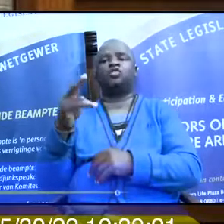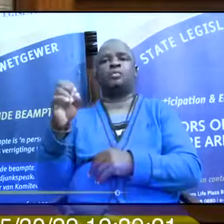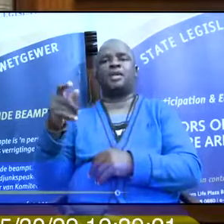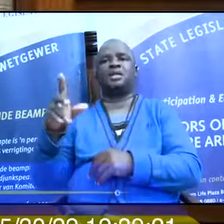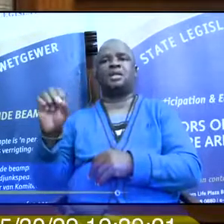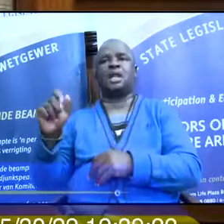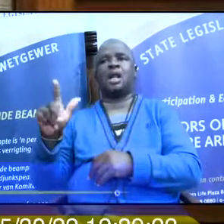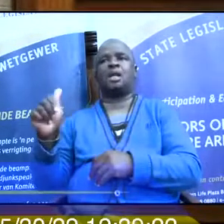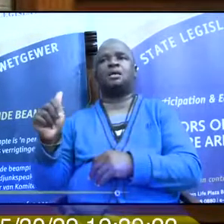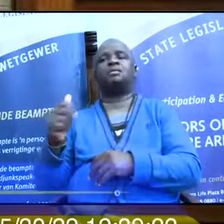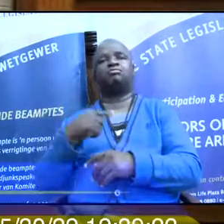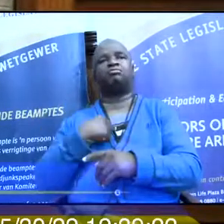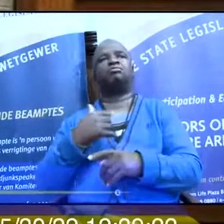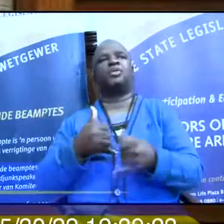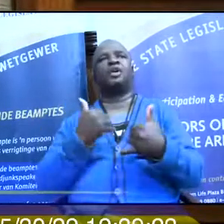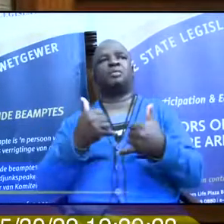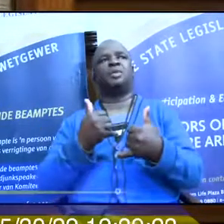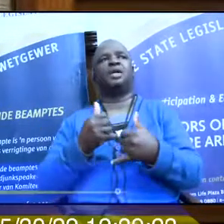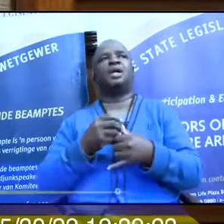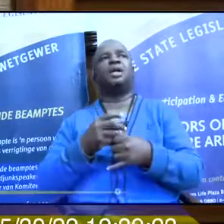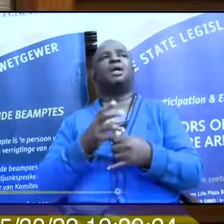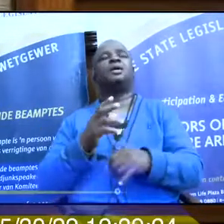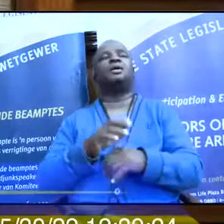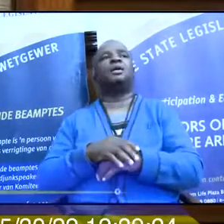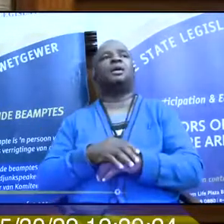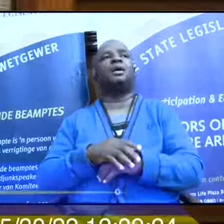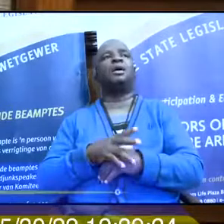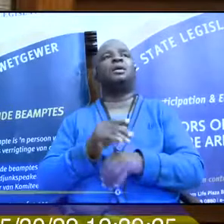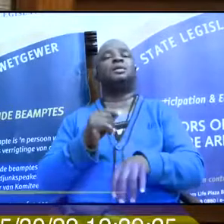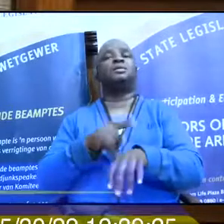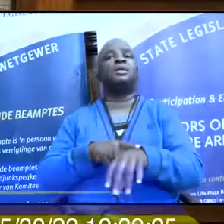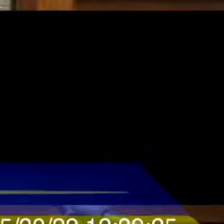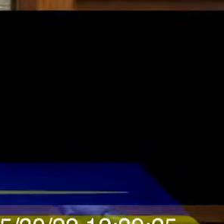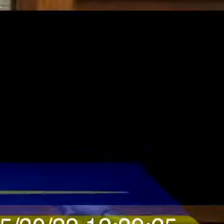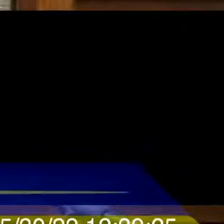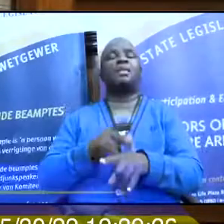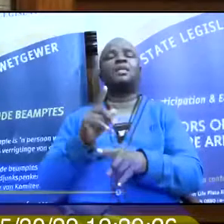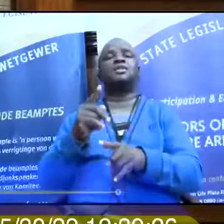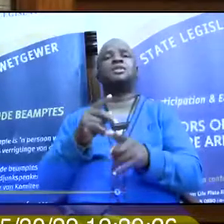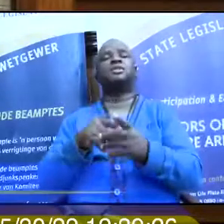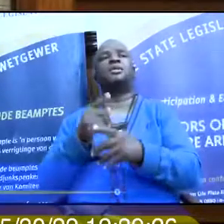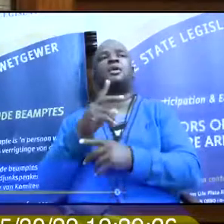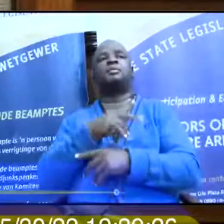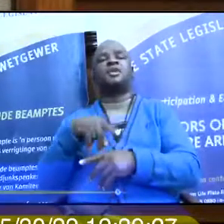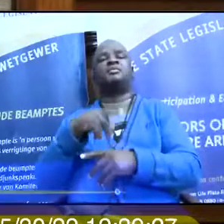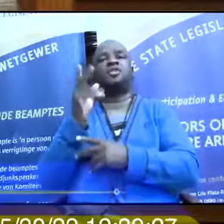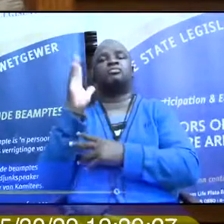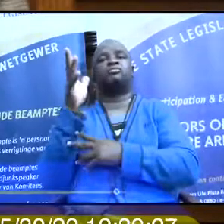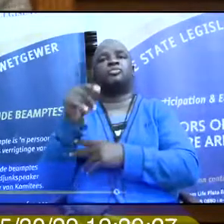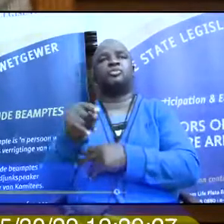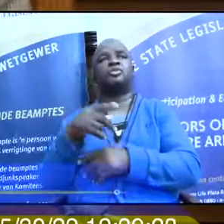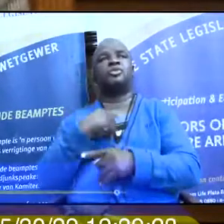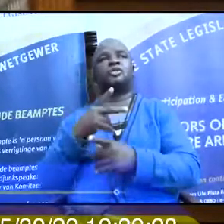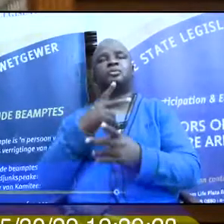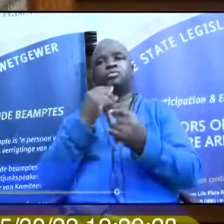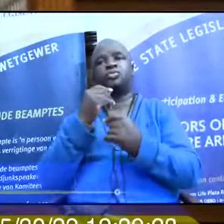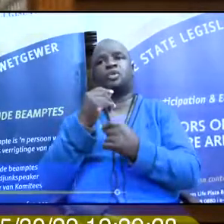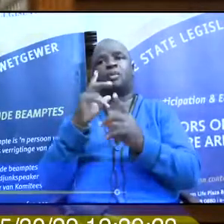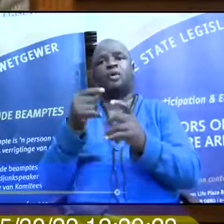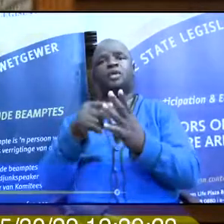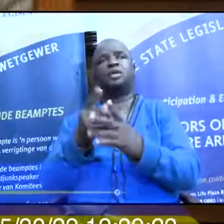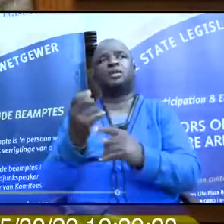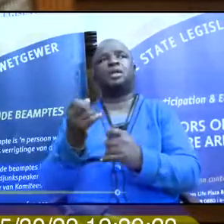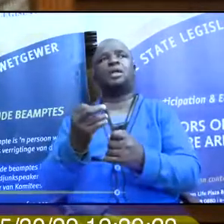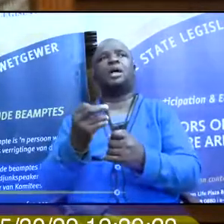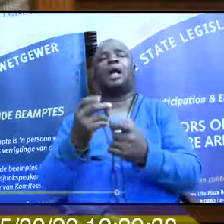yes you appreciate the fact that during the the state of province province attracts the premier has touched on that each to say that their